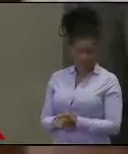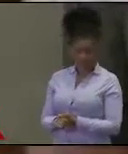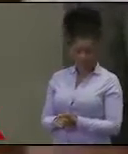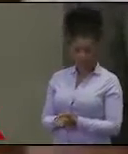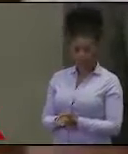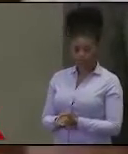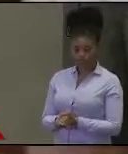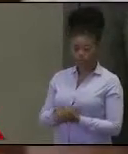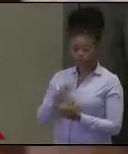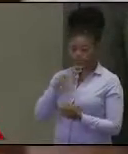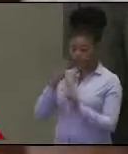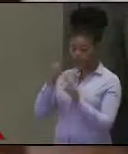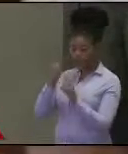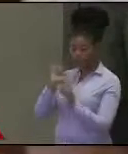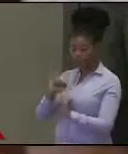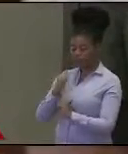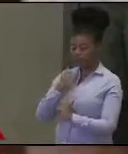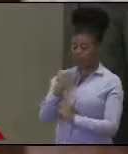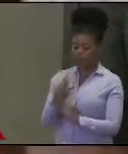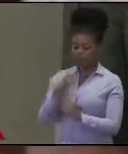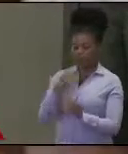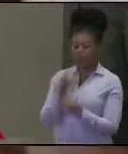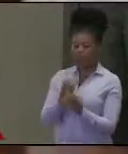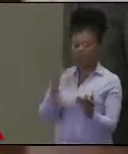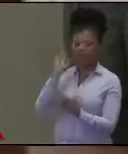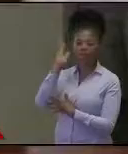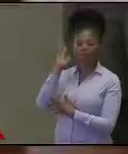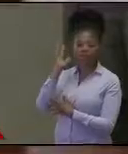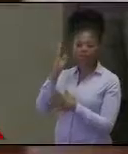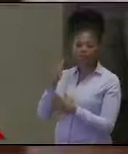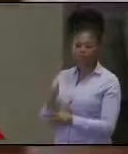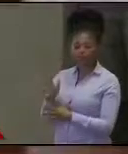overarching theme for this Indaba, as many speakers have actually